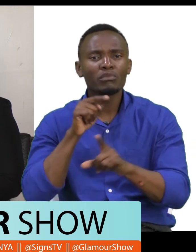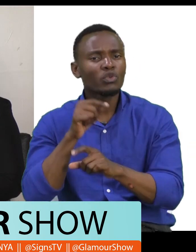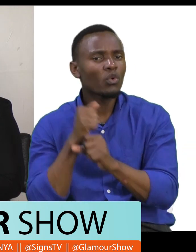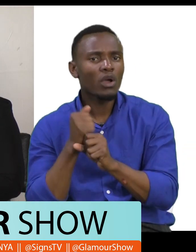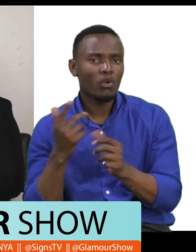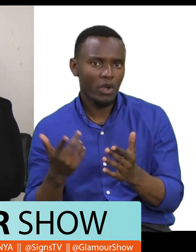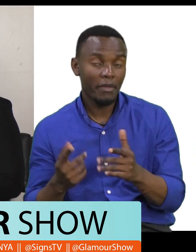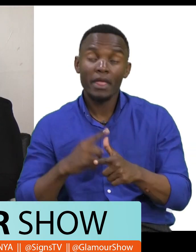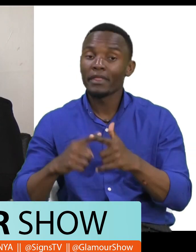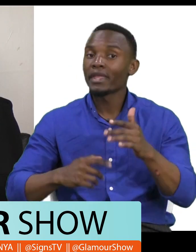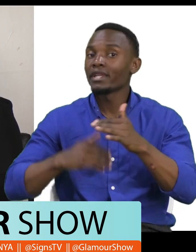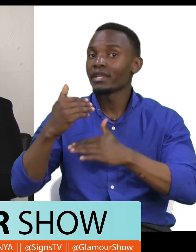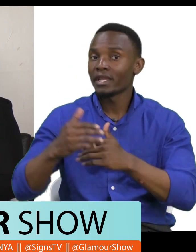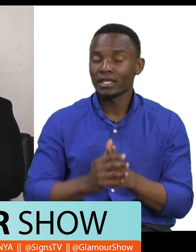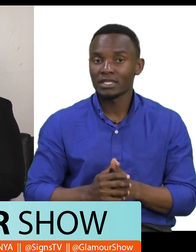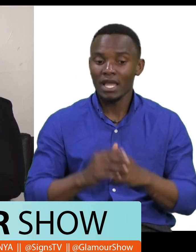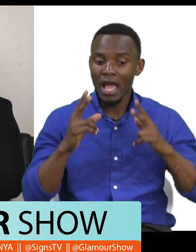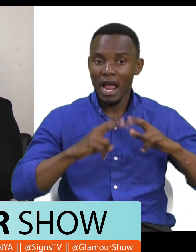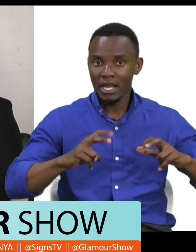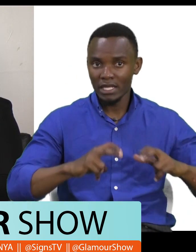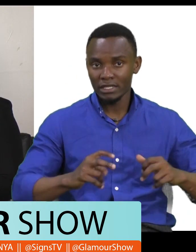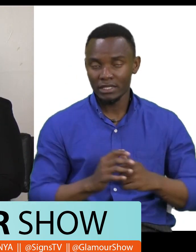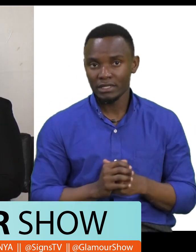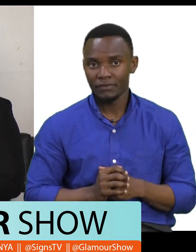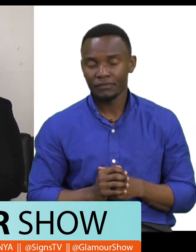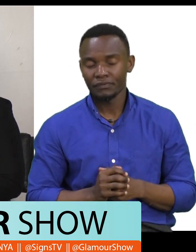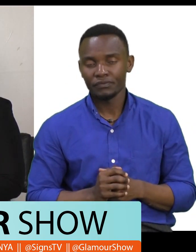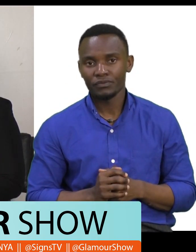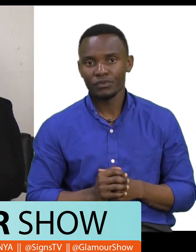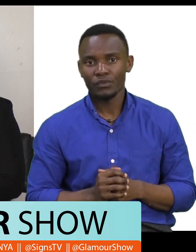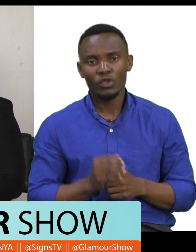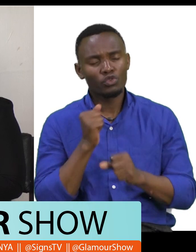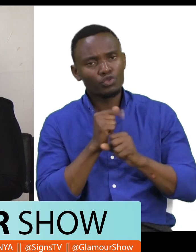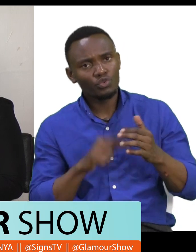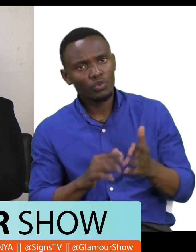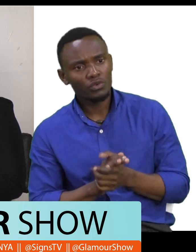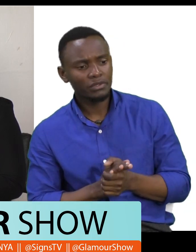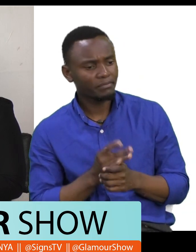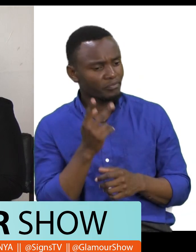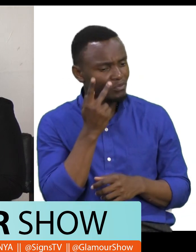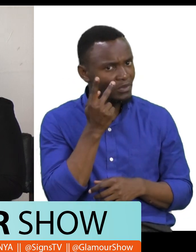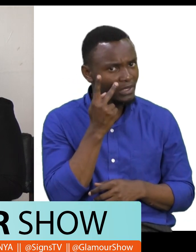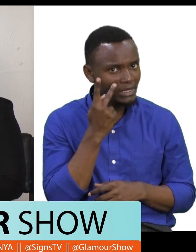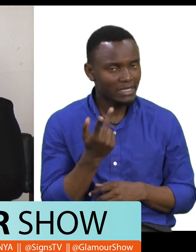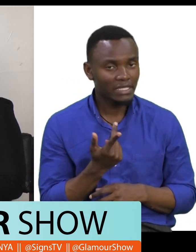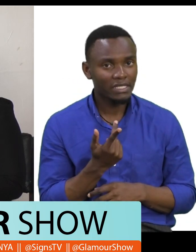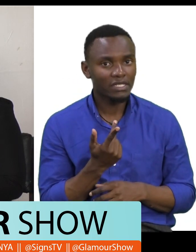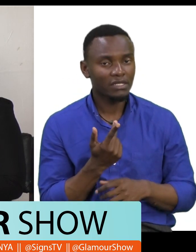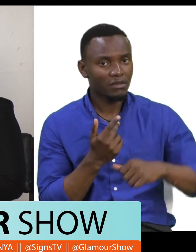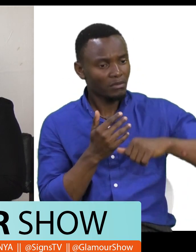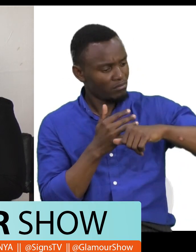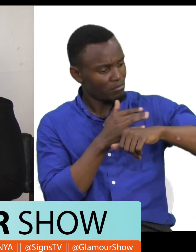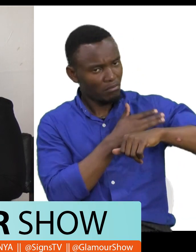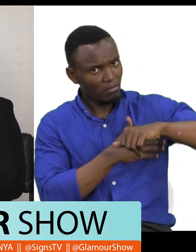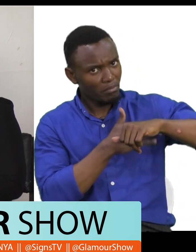Yeah, and then analysis, under analysis, you're going to see if the treatment,